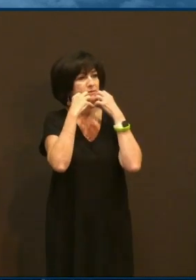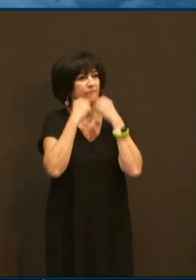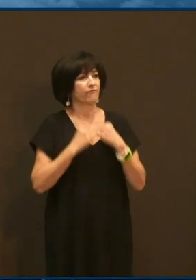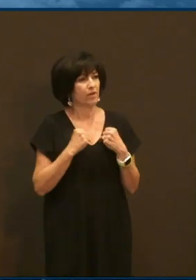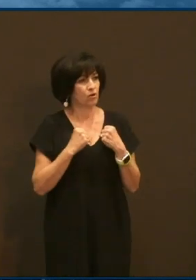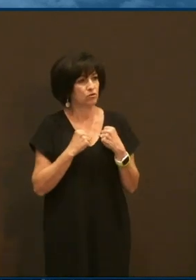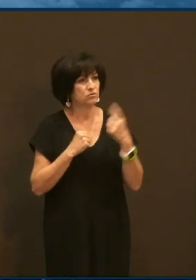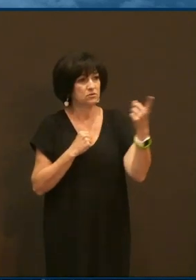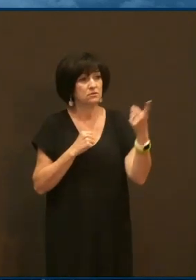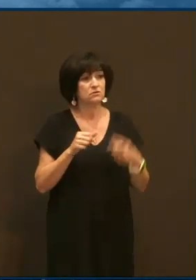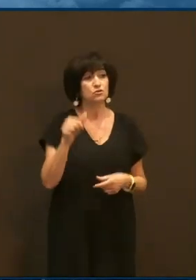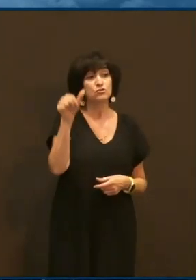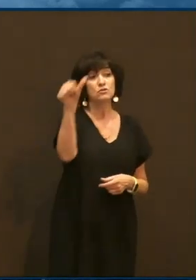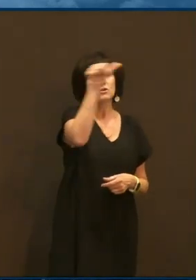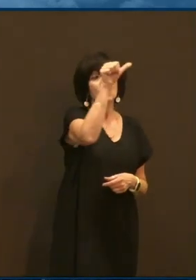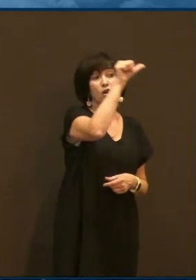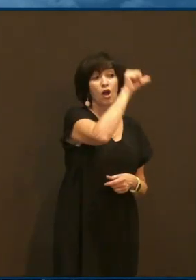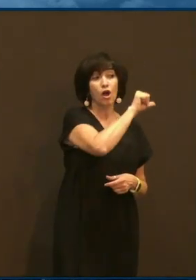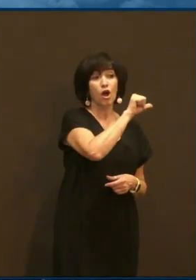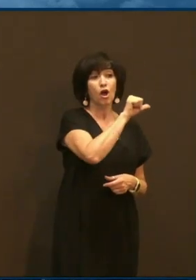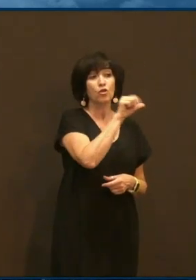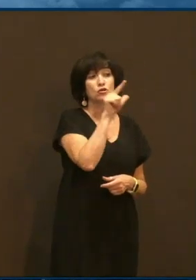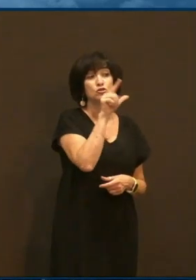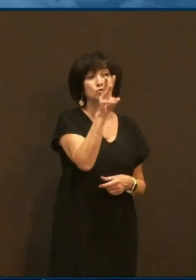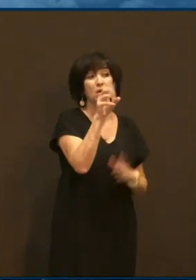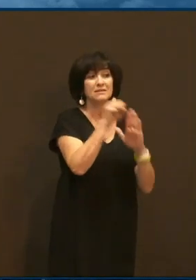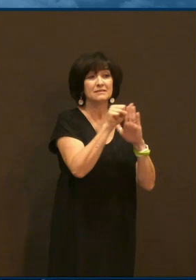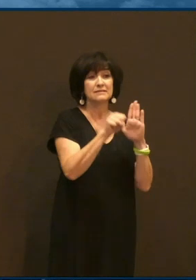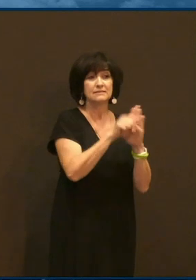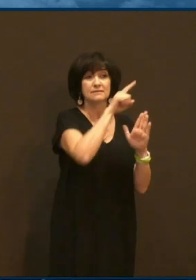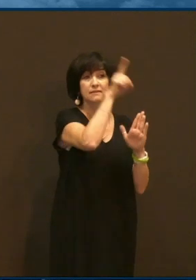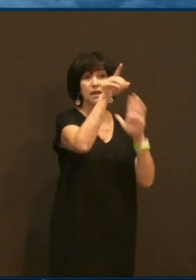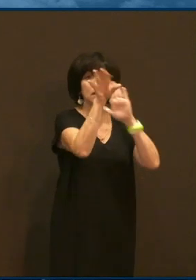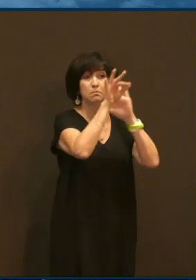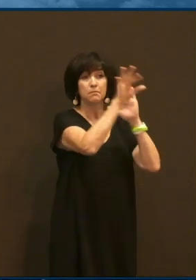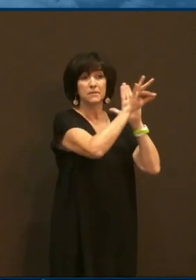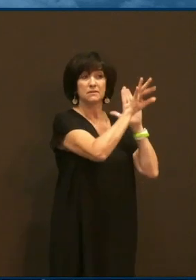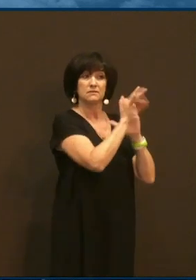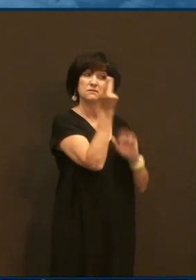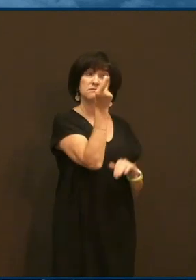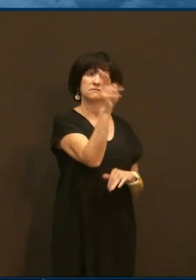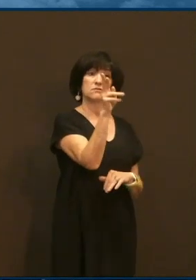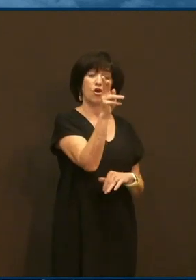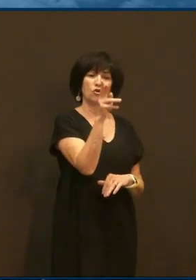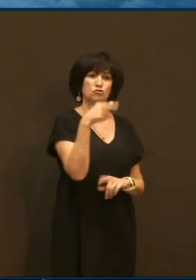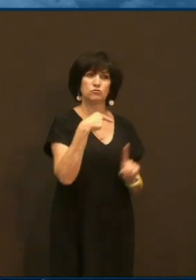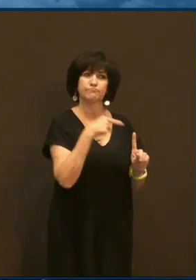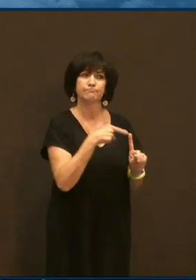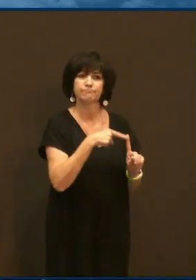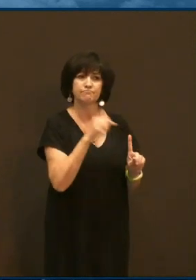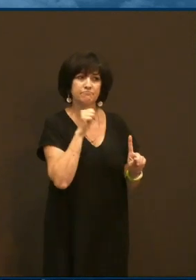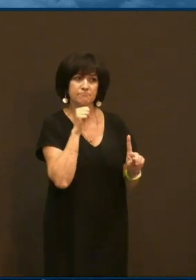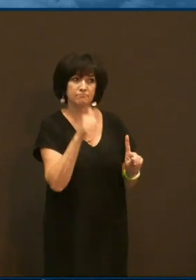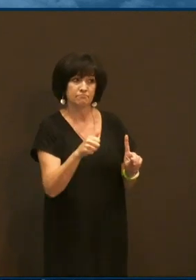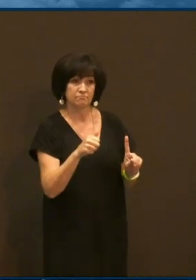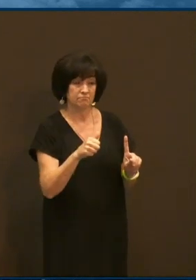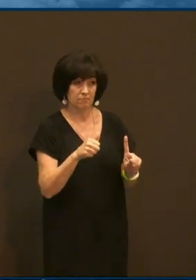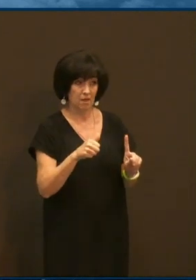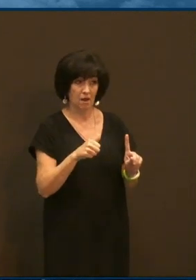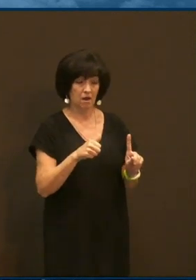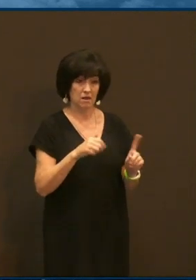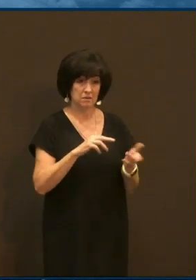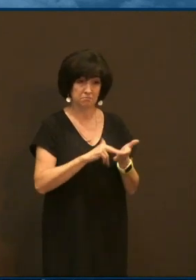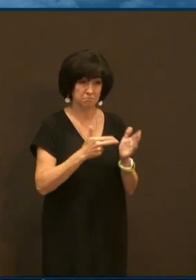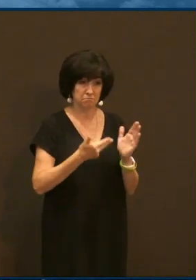other states have chosen to put doctors into that role, and was it imperative for you, considering maybe some of the other people on as a part of